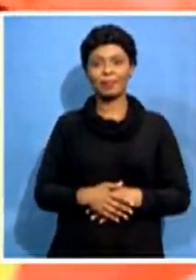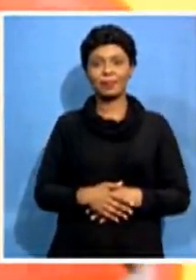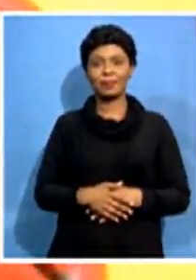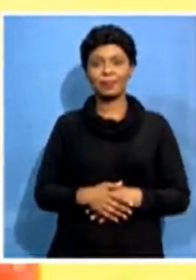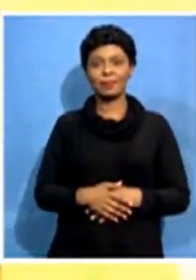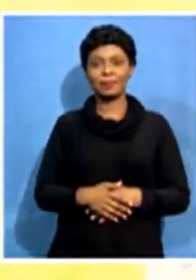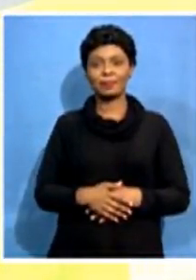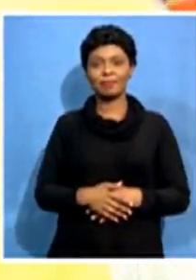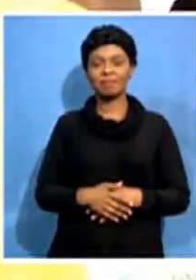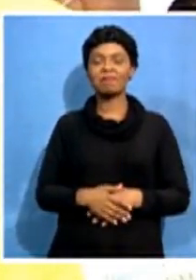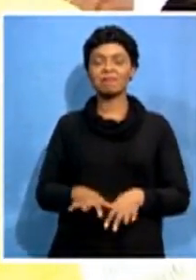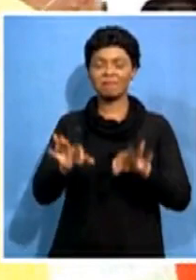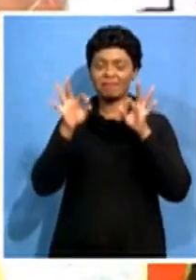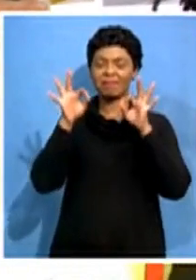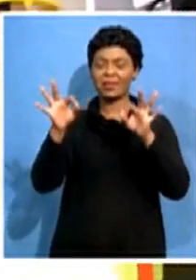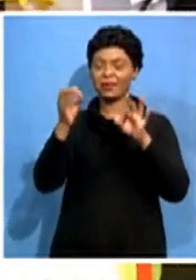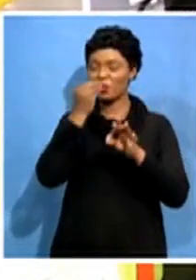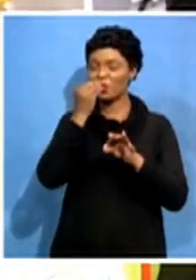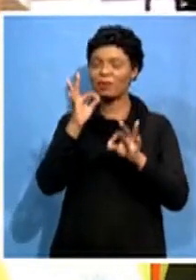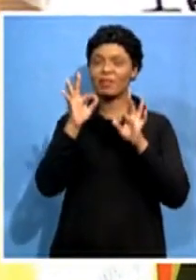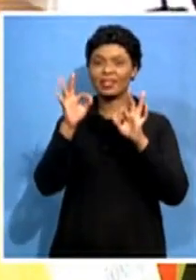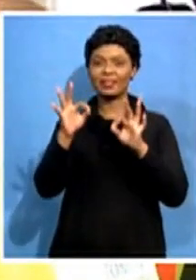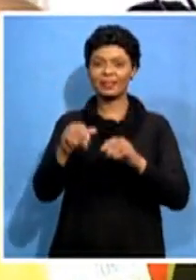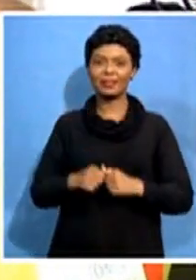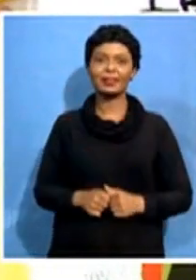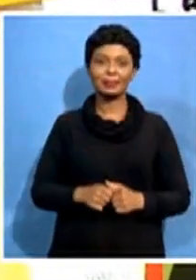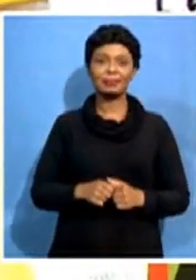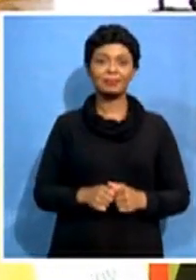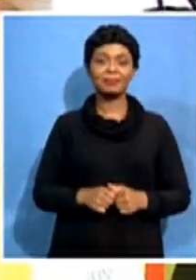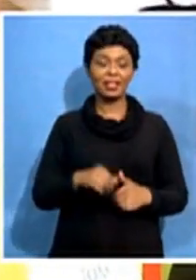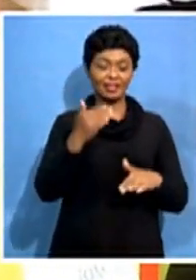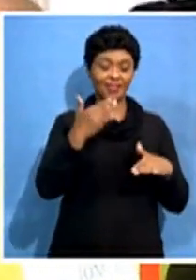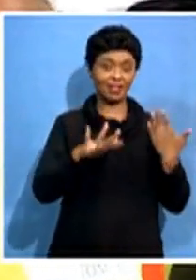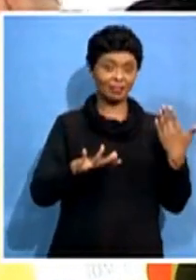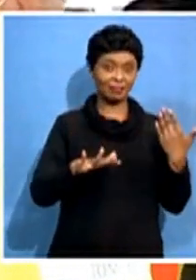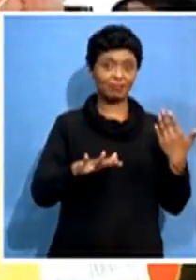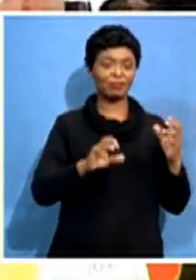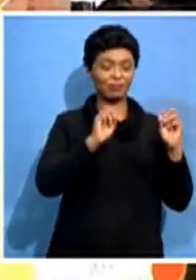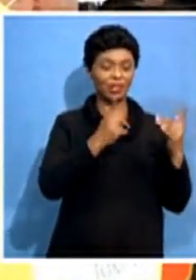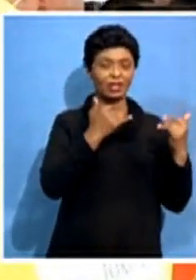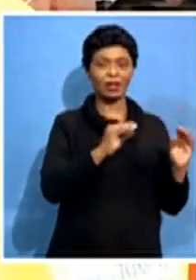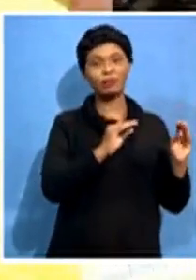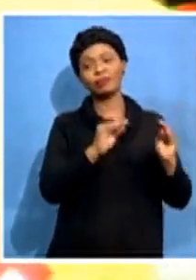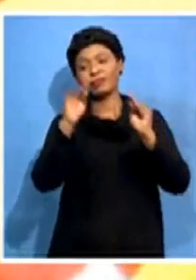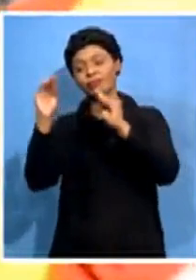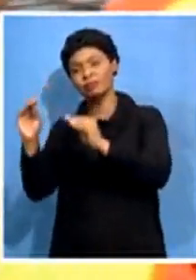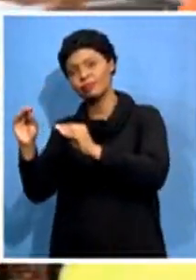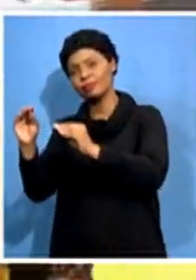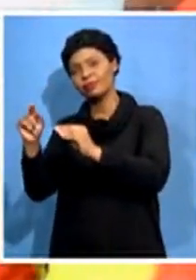we are done. We are done, and then we proceed now to the formal event, which will just be up the road. just and half a then-